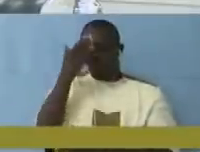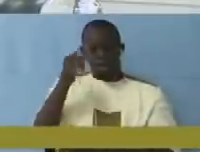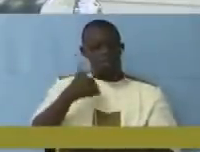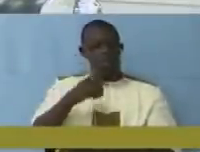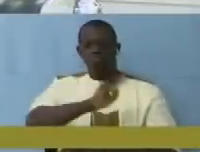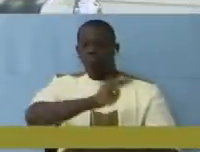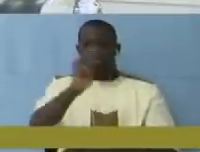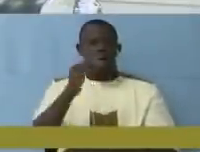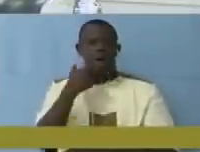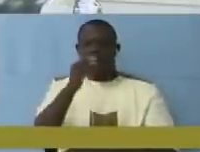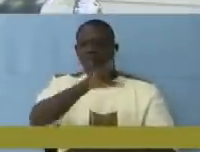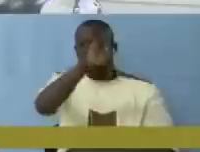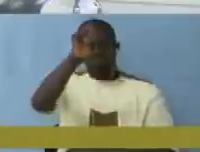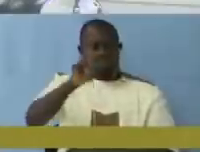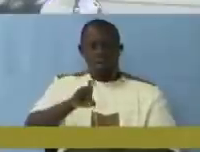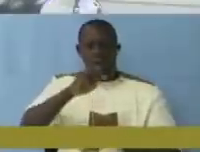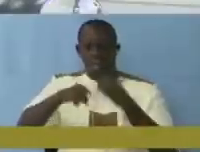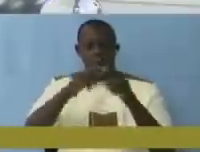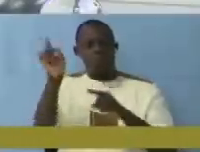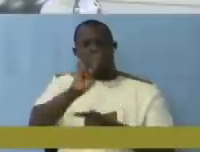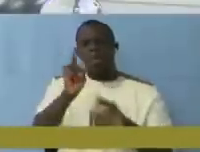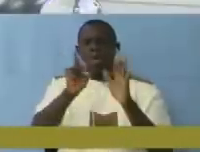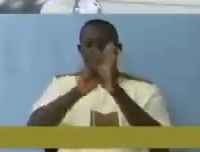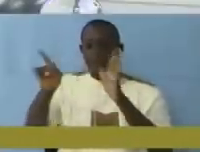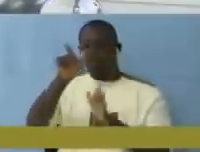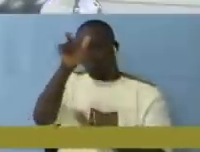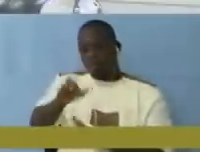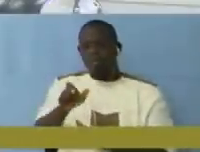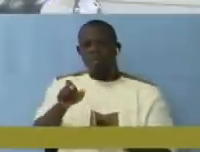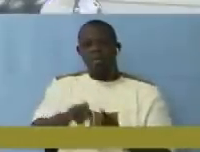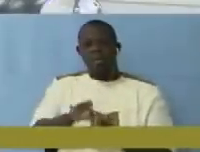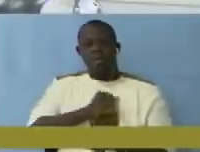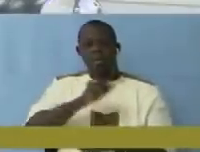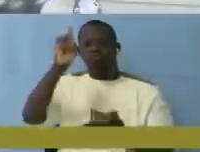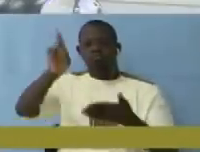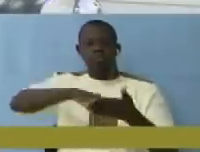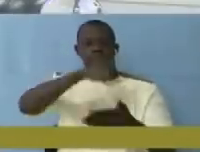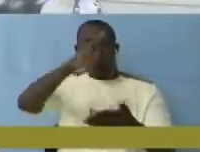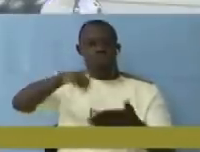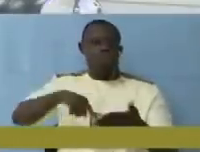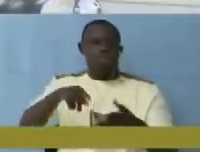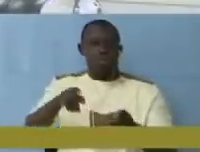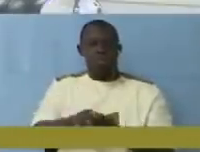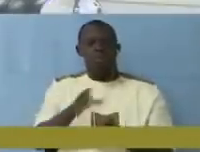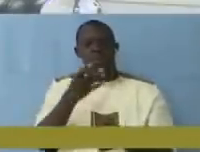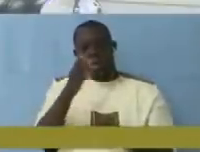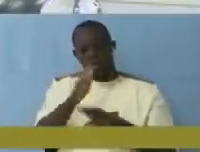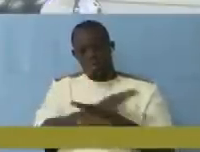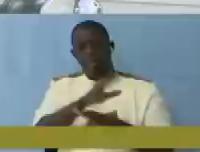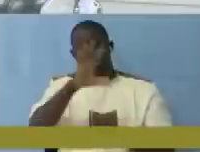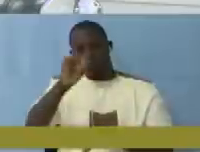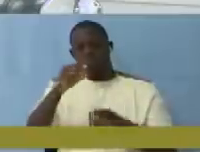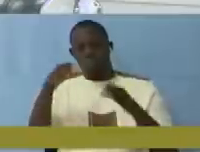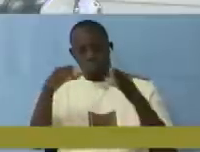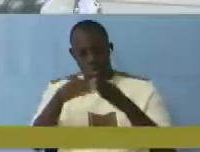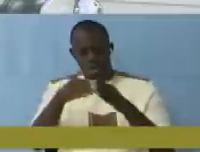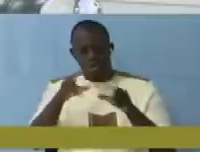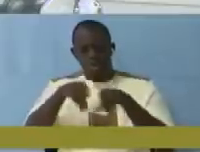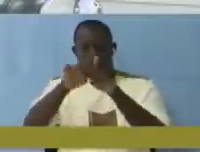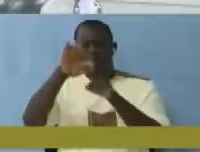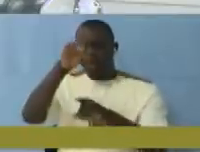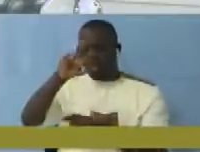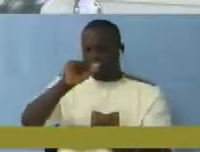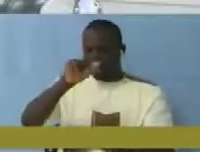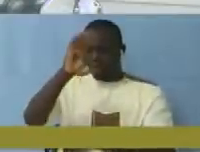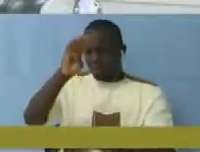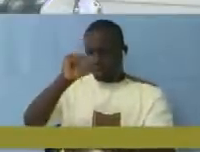The question I am asking is on. By saying that he was dealt with by Daba and others. So Daba